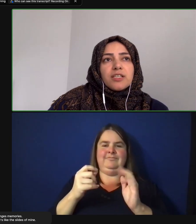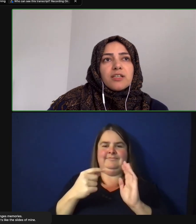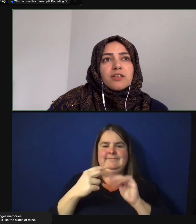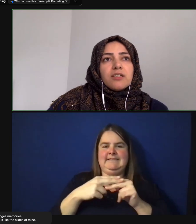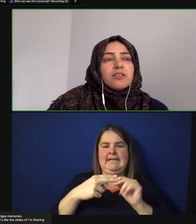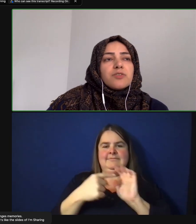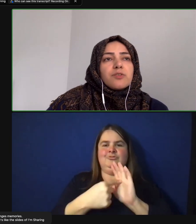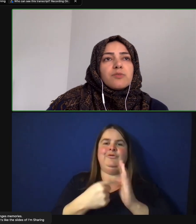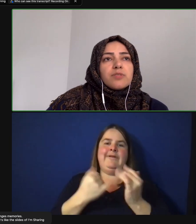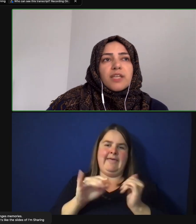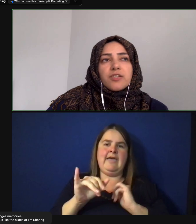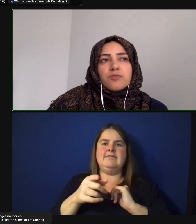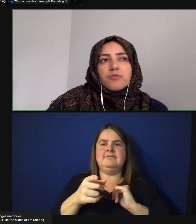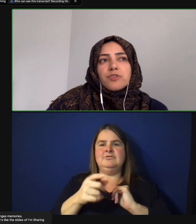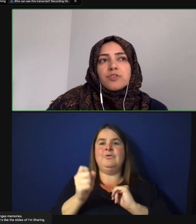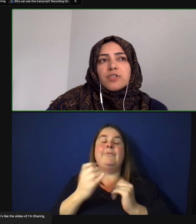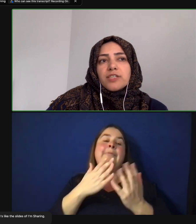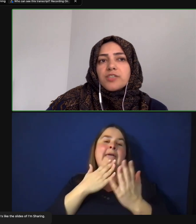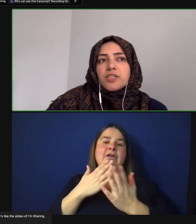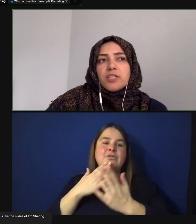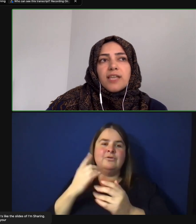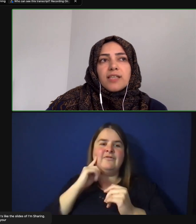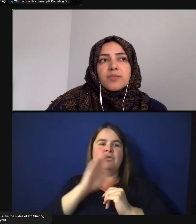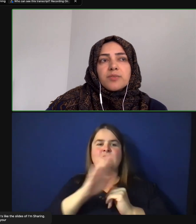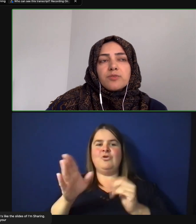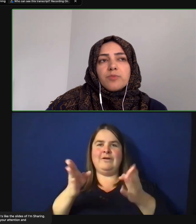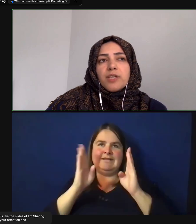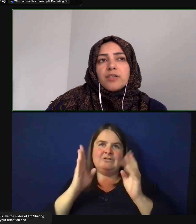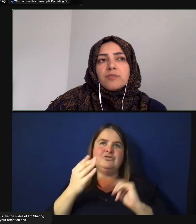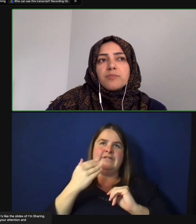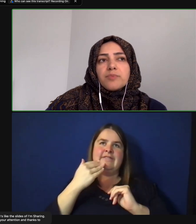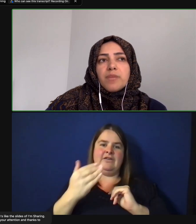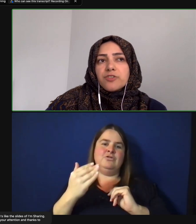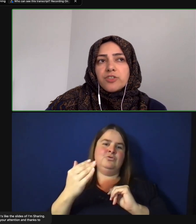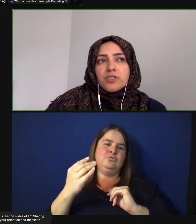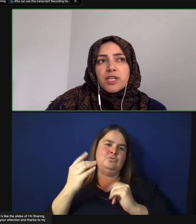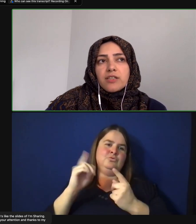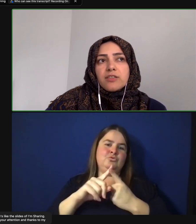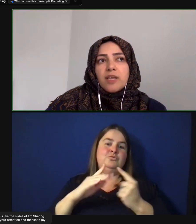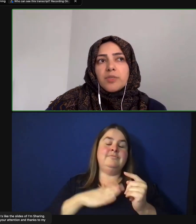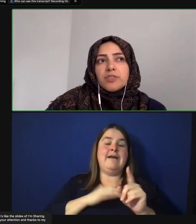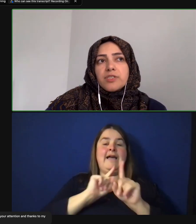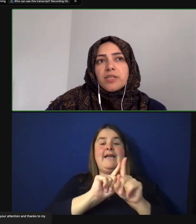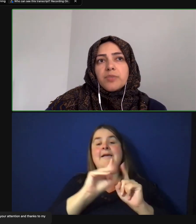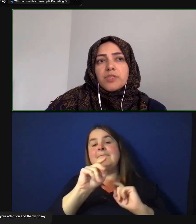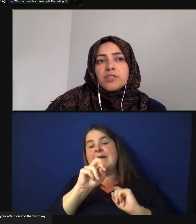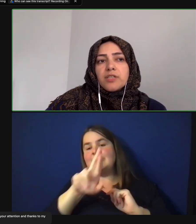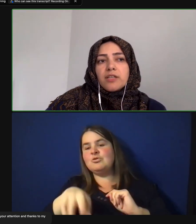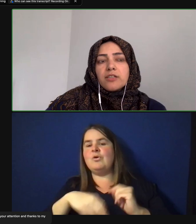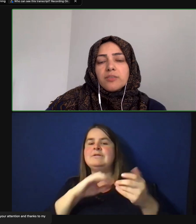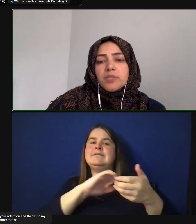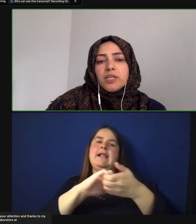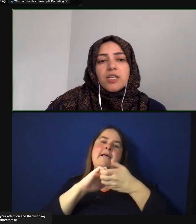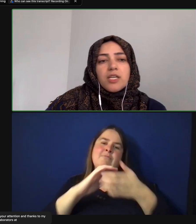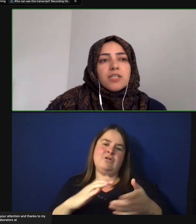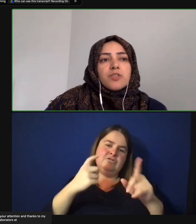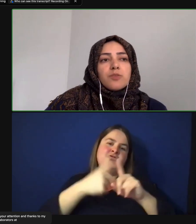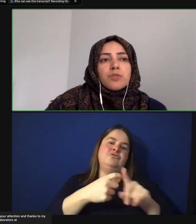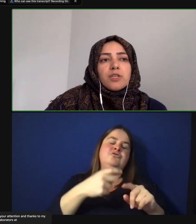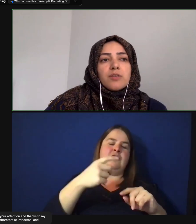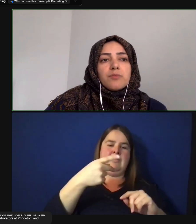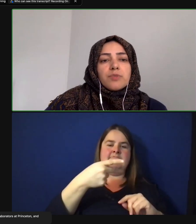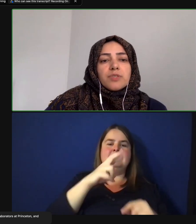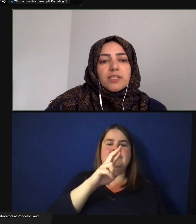sharing. So thank you for your attention, and thanks to my mentors and collaborators at Princeton and Columbia.